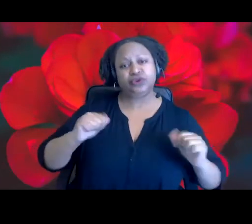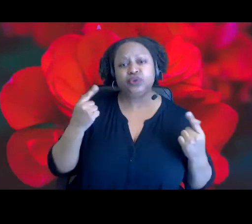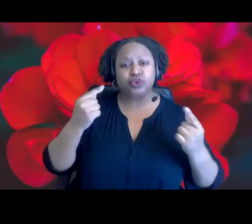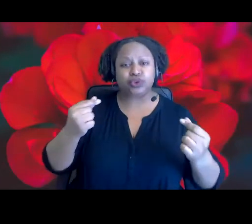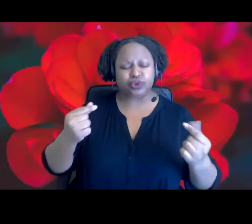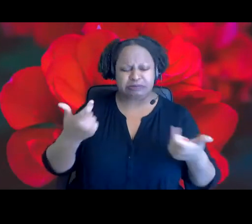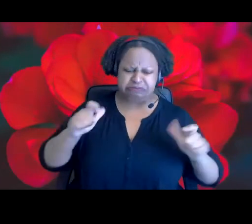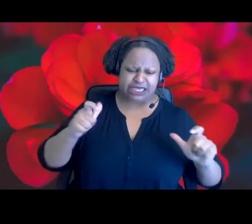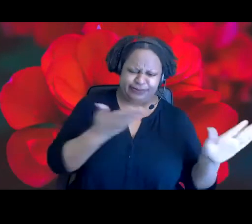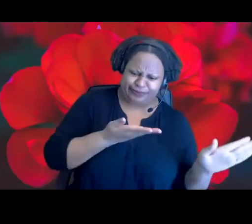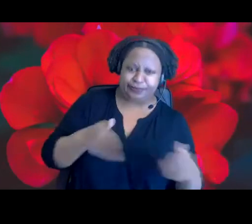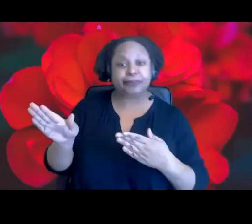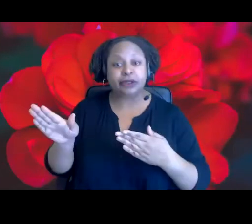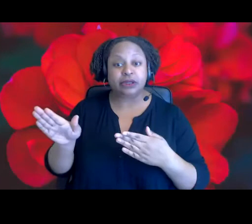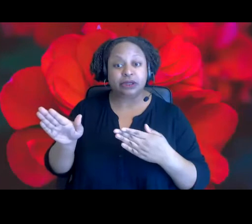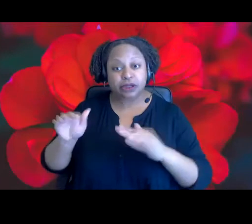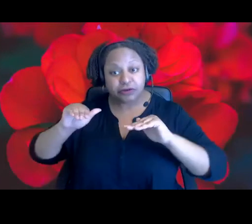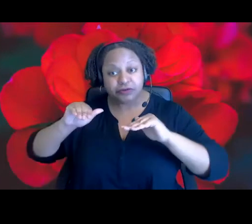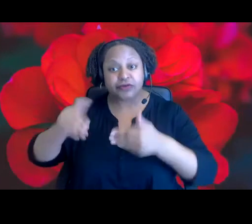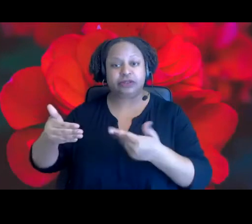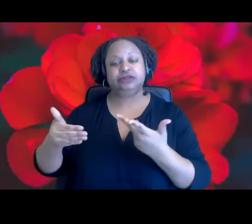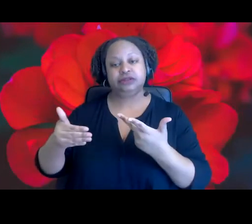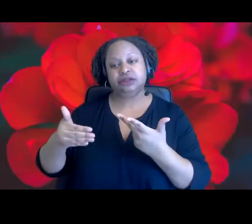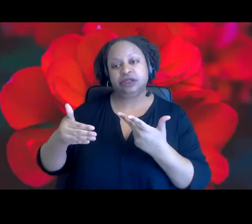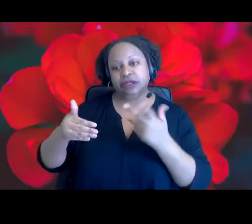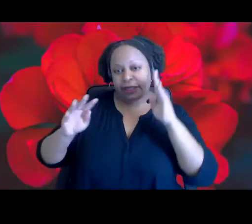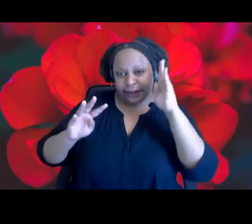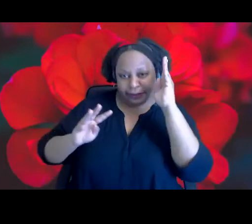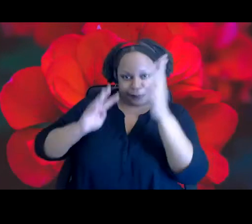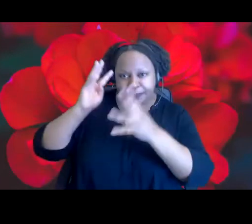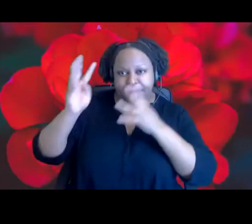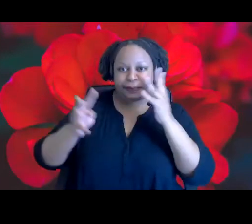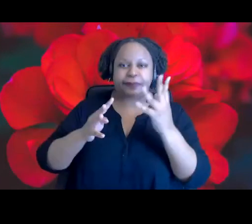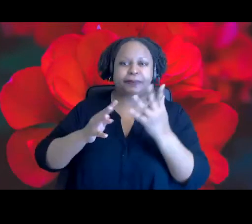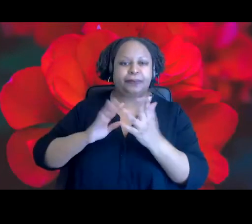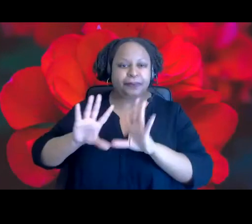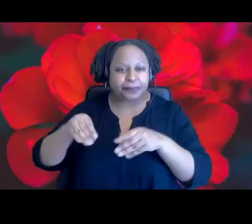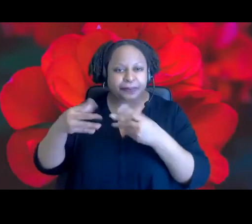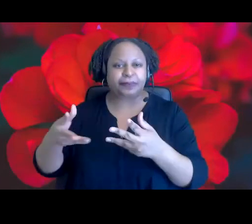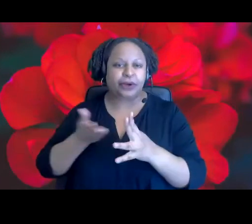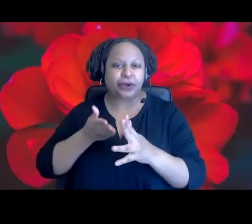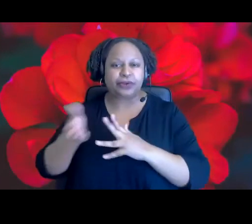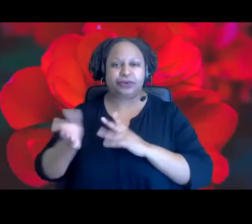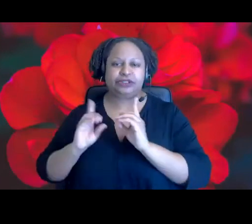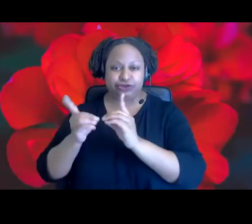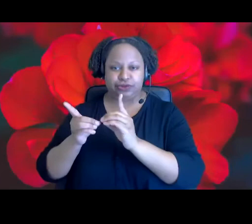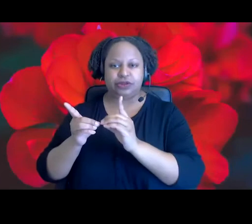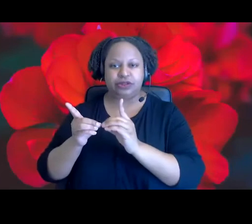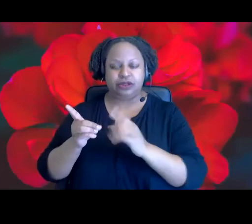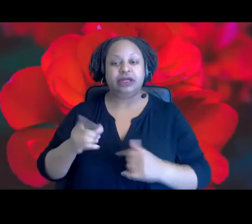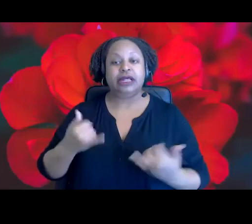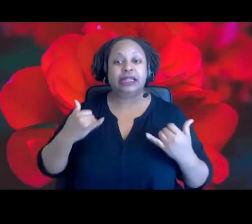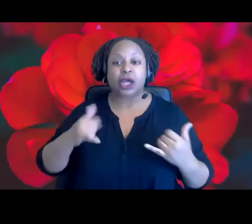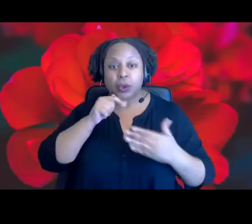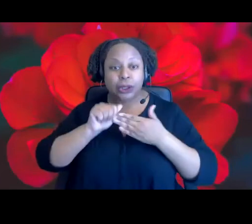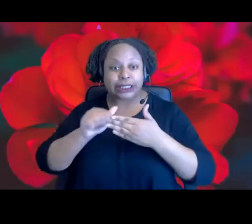affected long-standing issues of equity. Leading this discussion is the brilliant Ravi Jain, the founding artistic director of